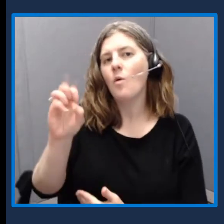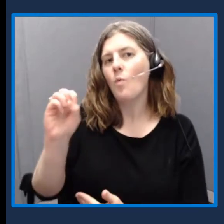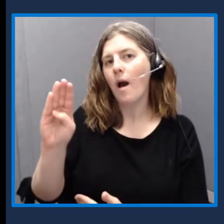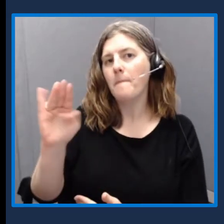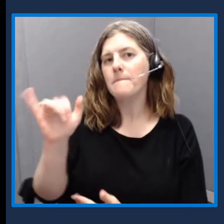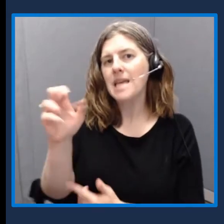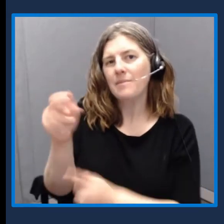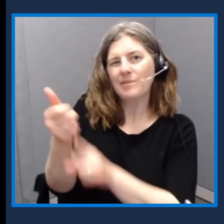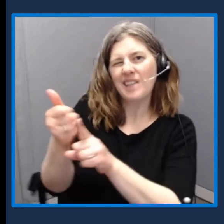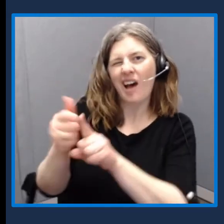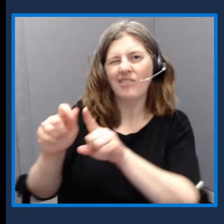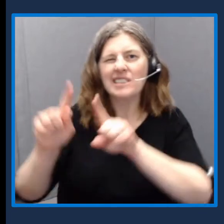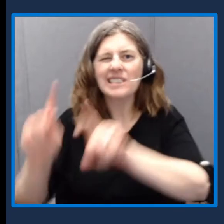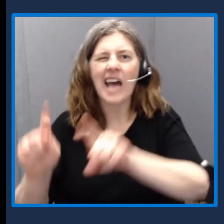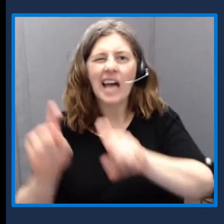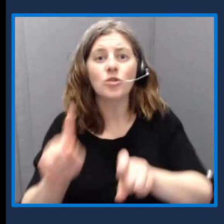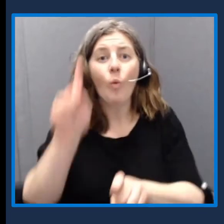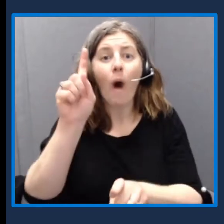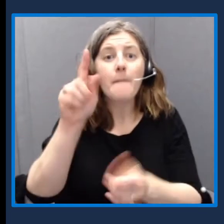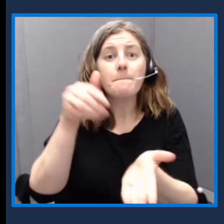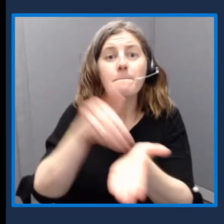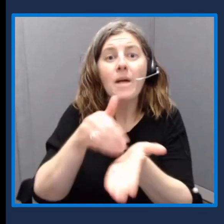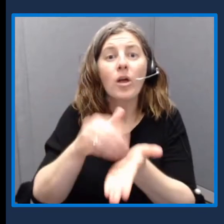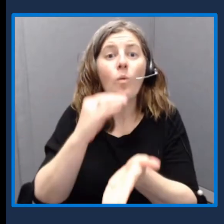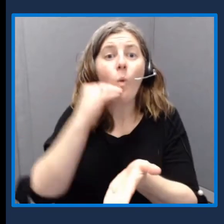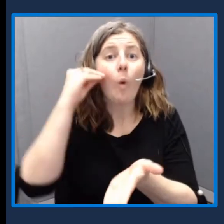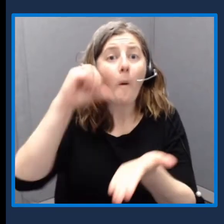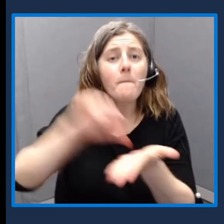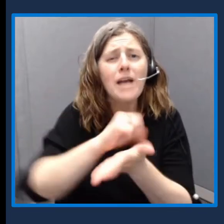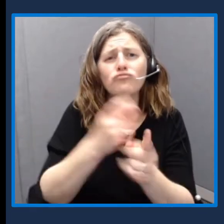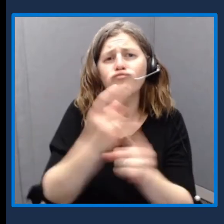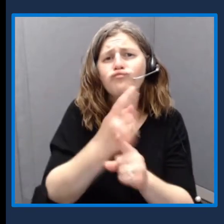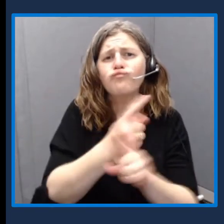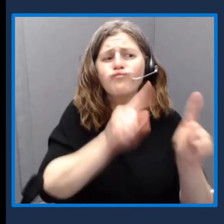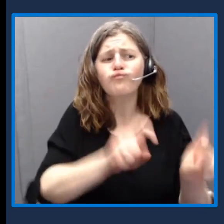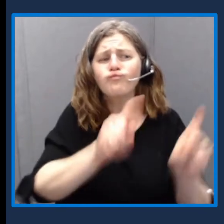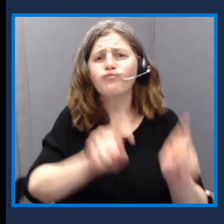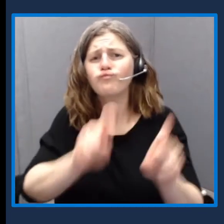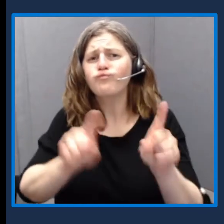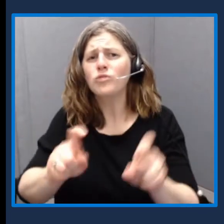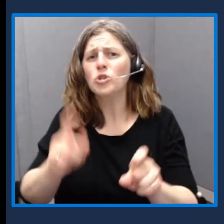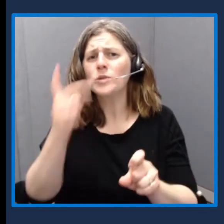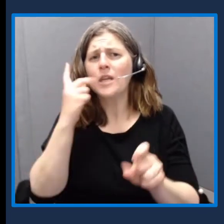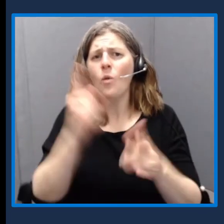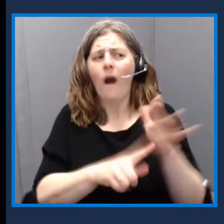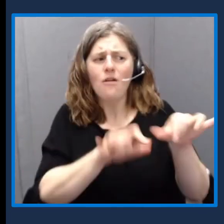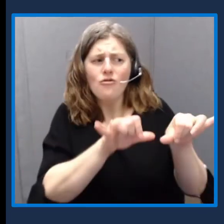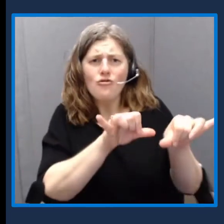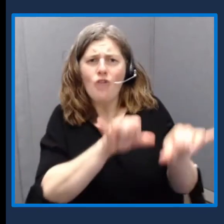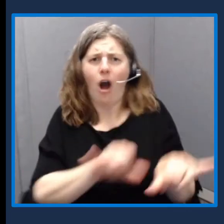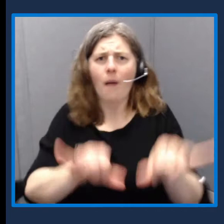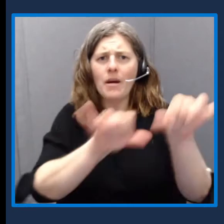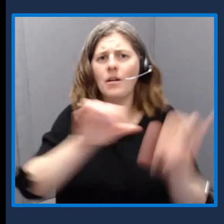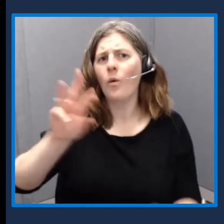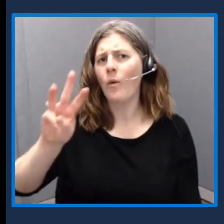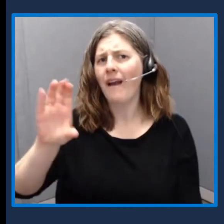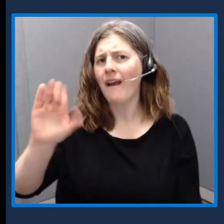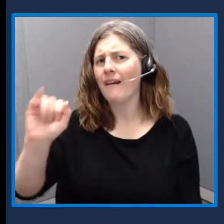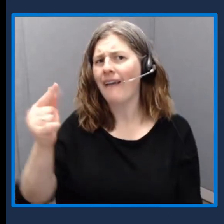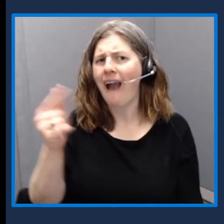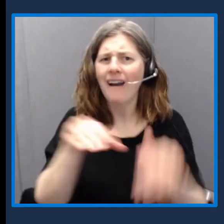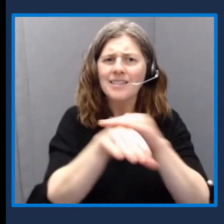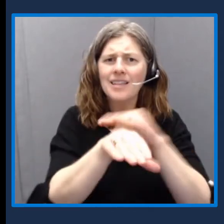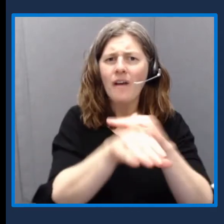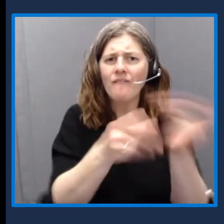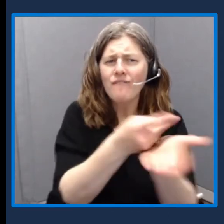tests 1 million home pages on a regular basis to see what the common WCAG accessibility failures are. So